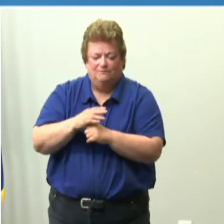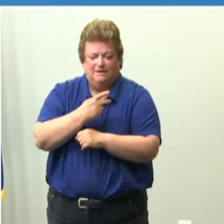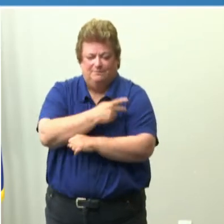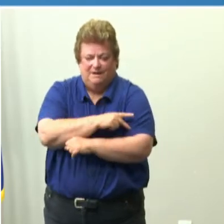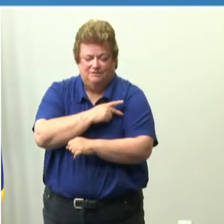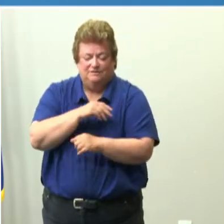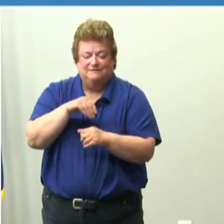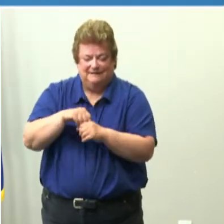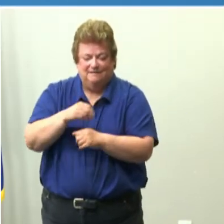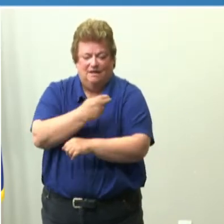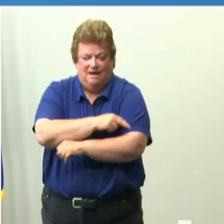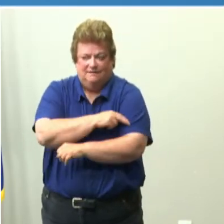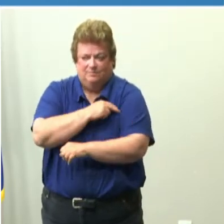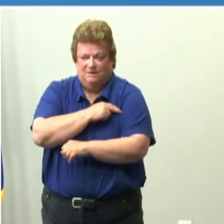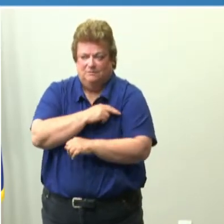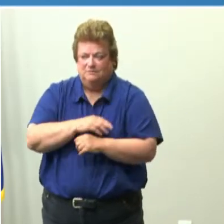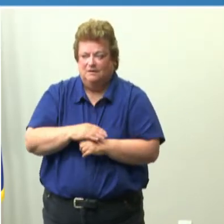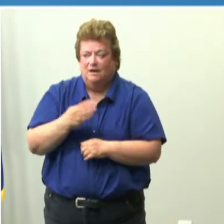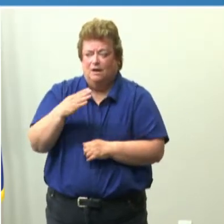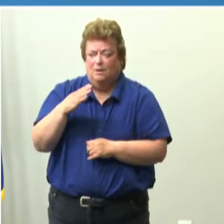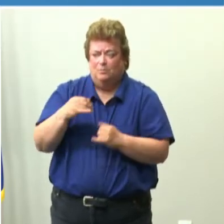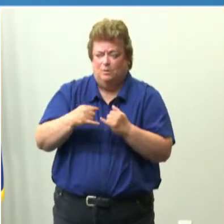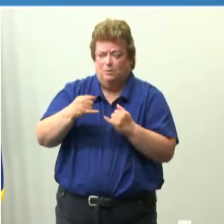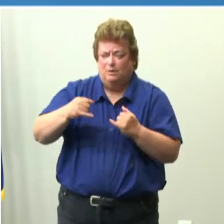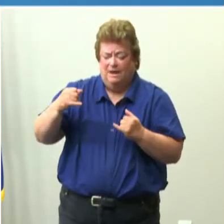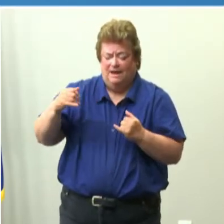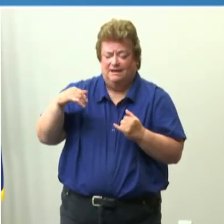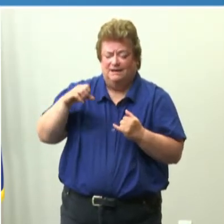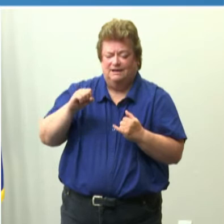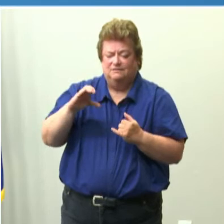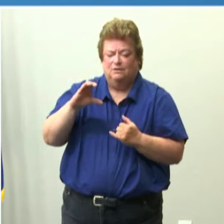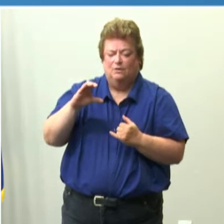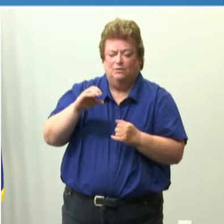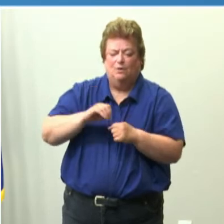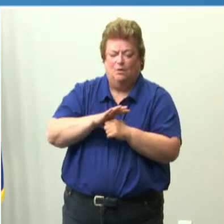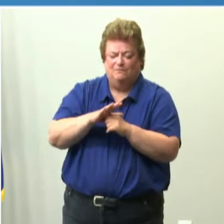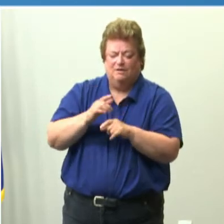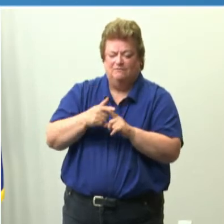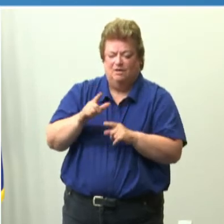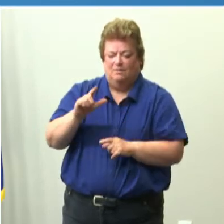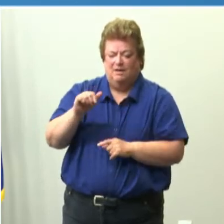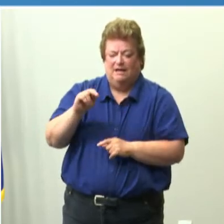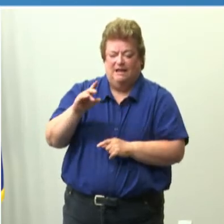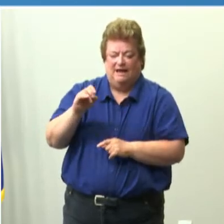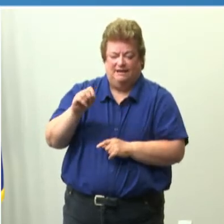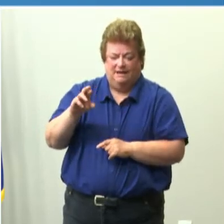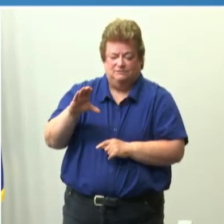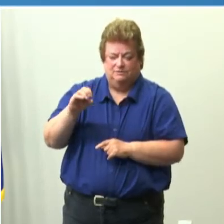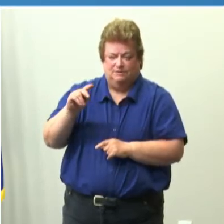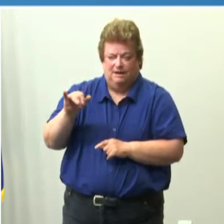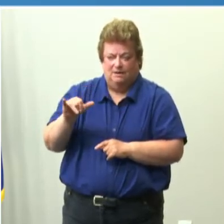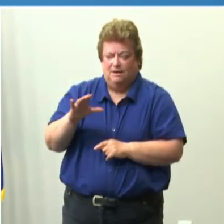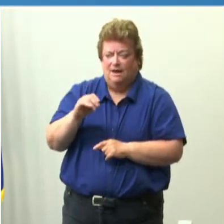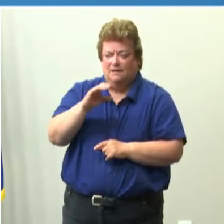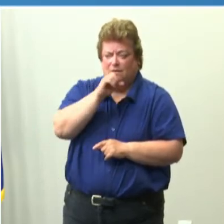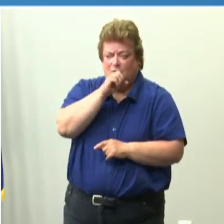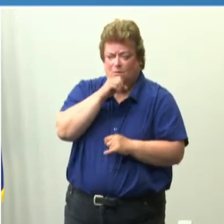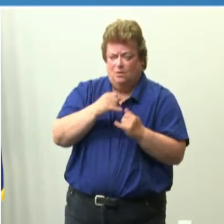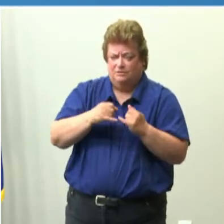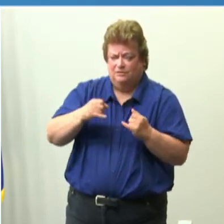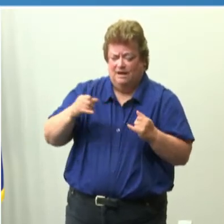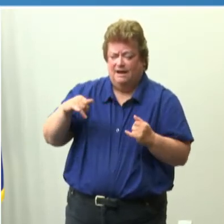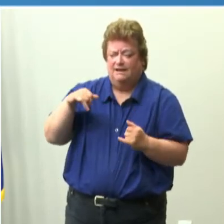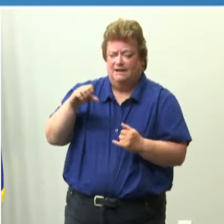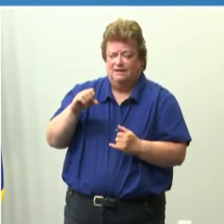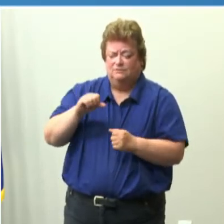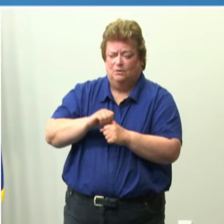hospitalized locally. The blue line is the COVID-19 patients from Lancaster County. And the orange line is